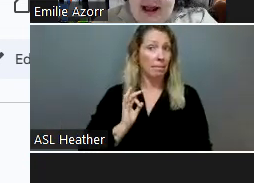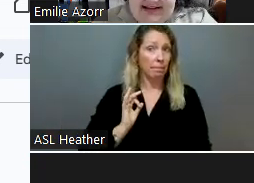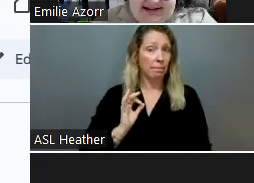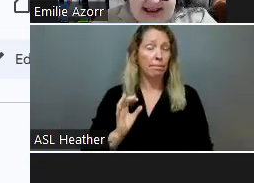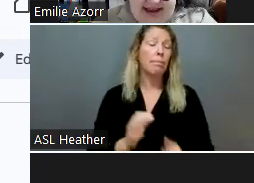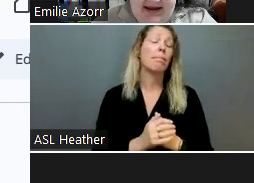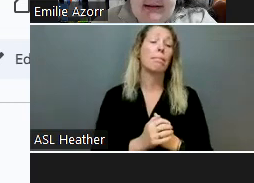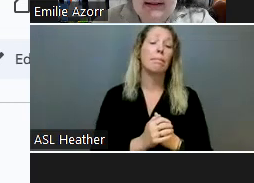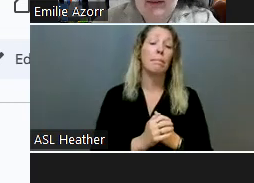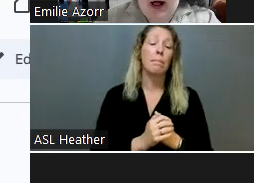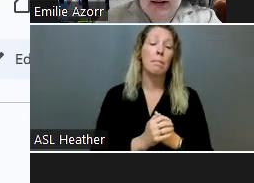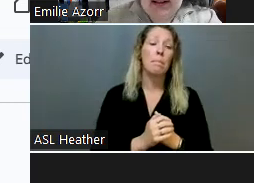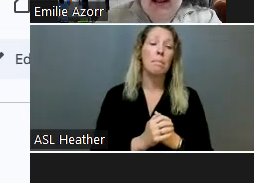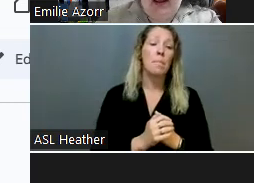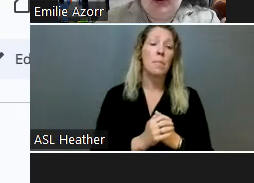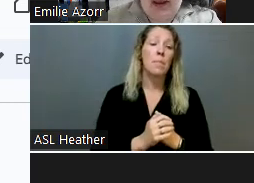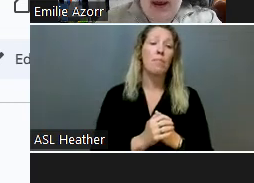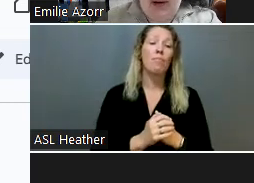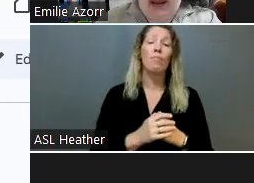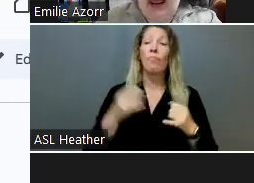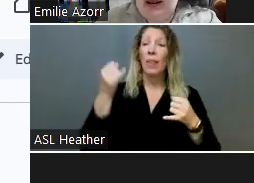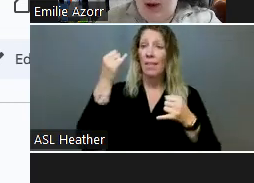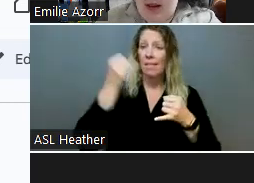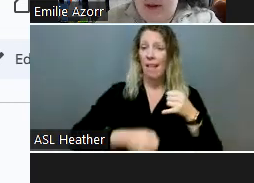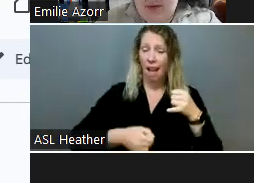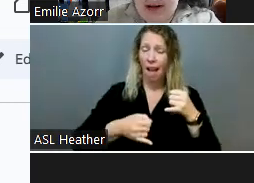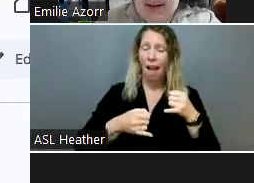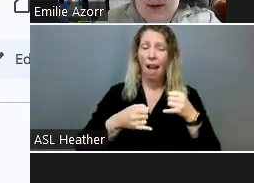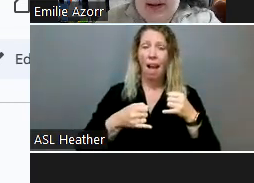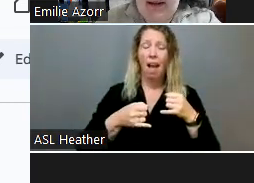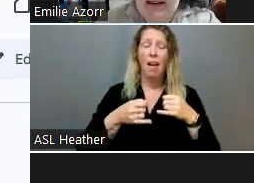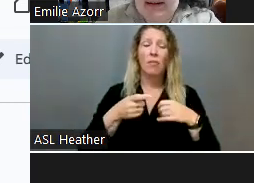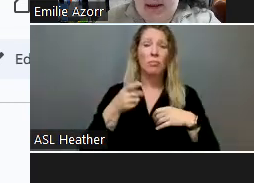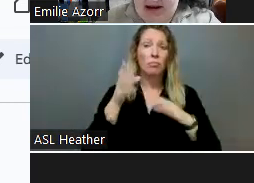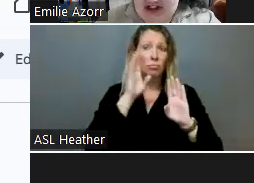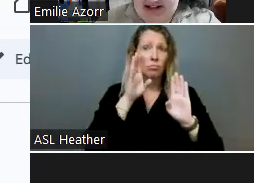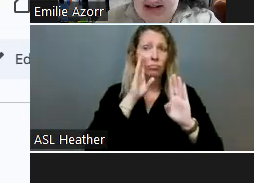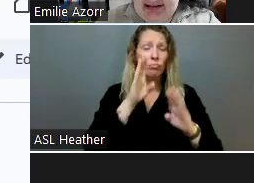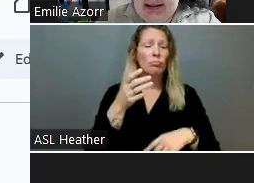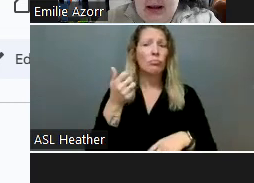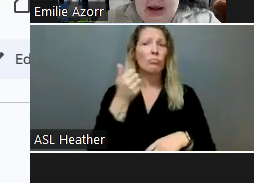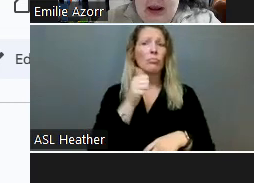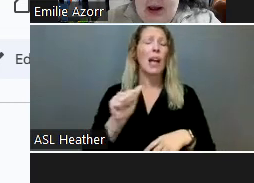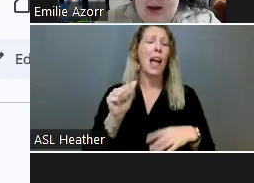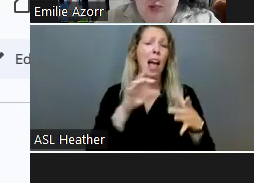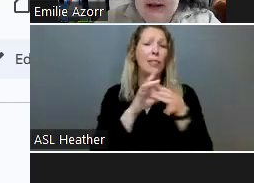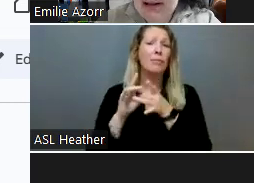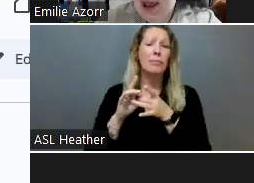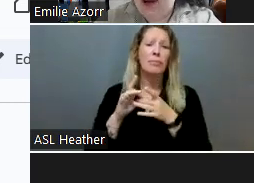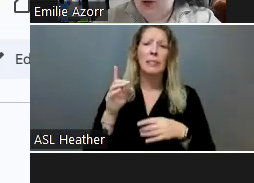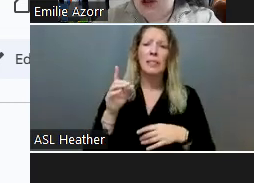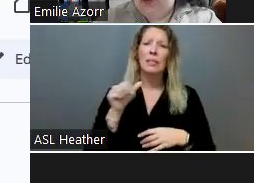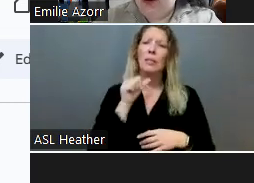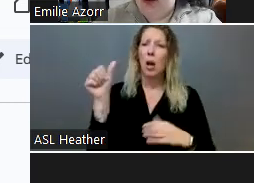And then lastly, does the policy take into account any relevant principles of disability justice?